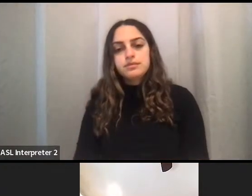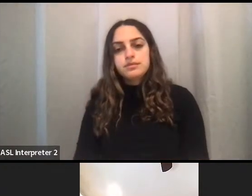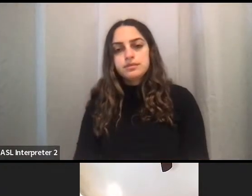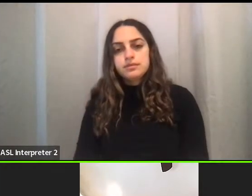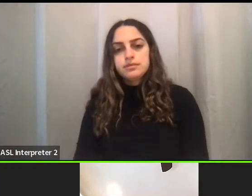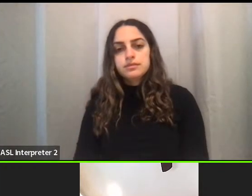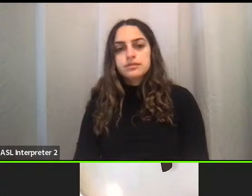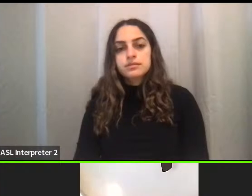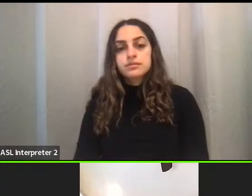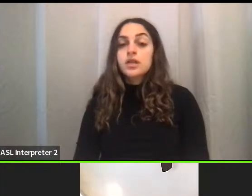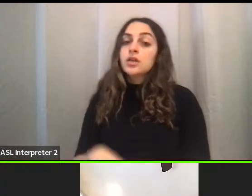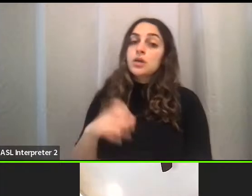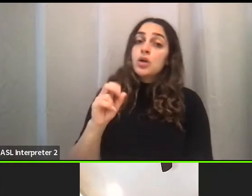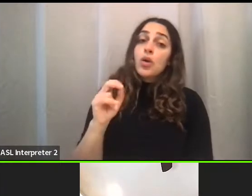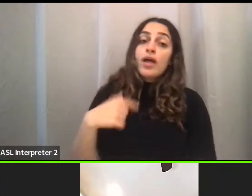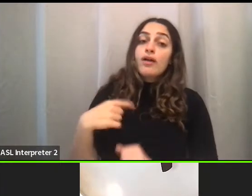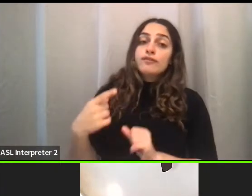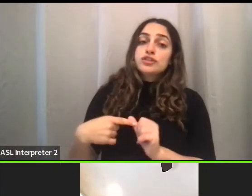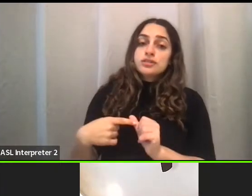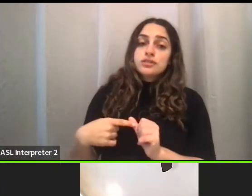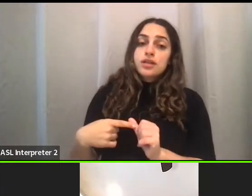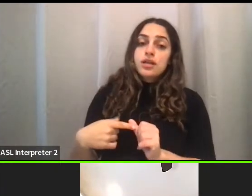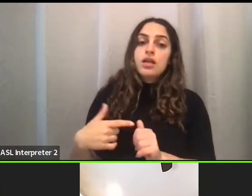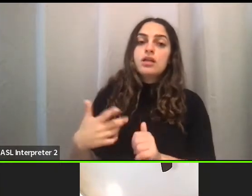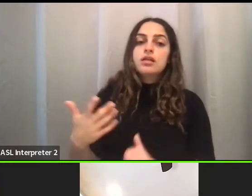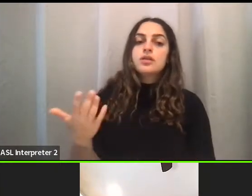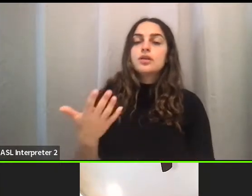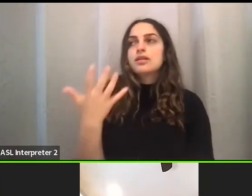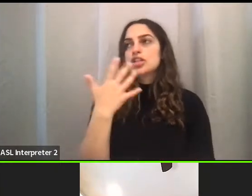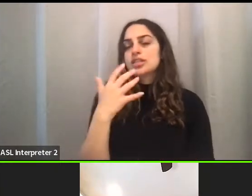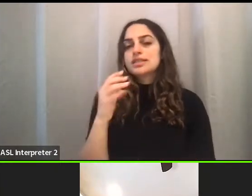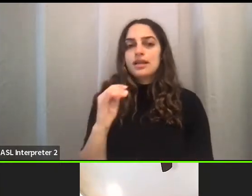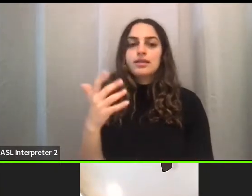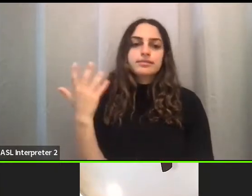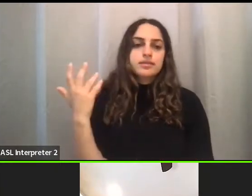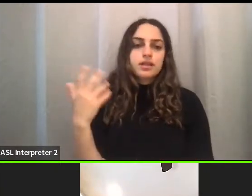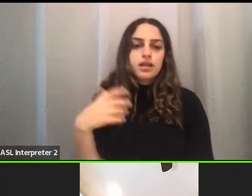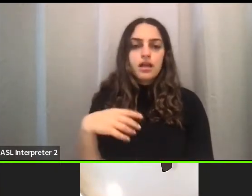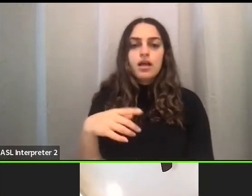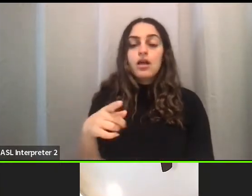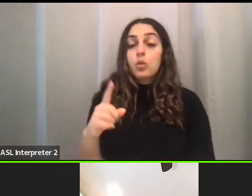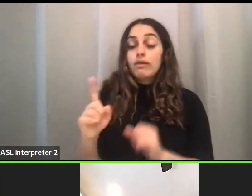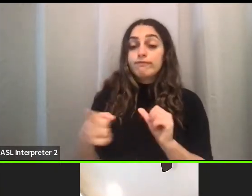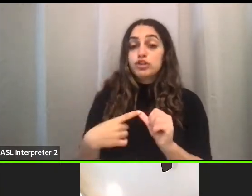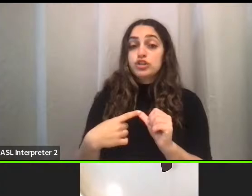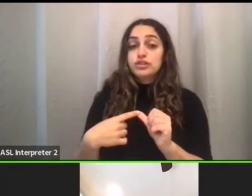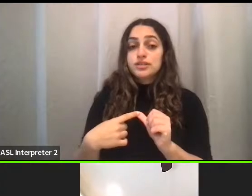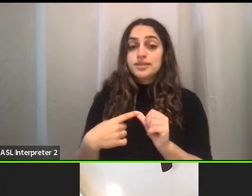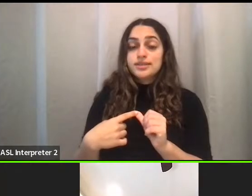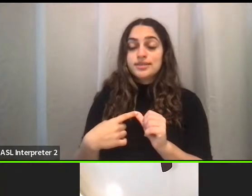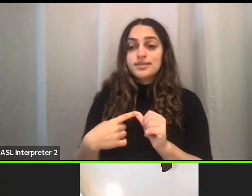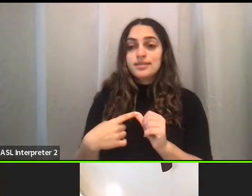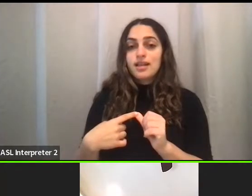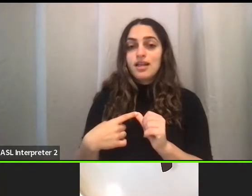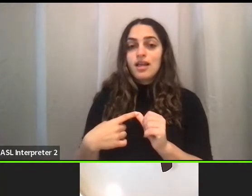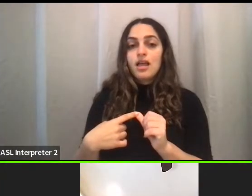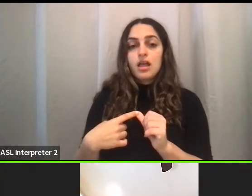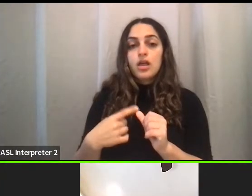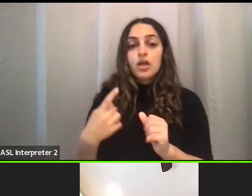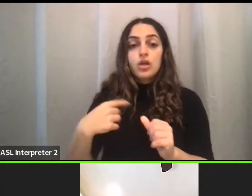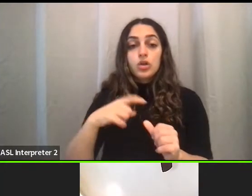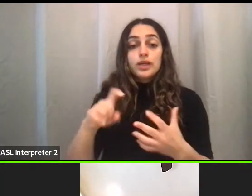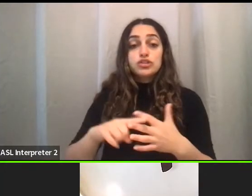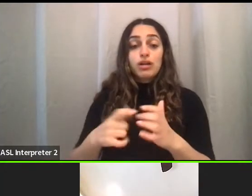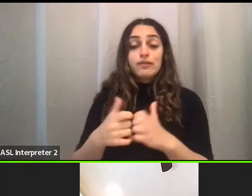okay okay i'll go first um well what that looks like oh my god first first things first can start off with